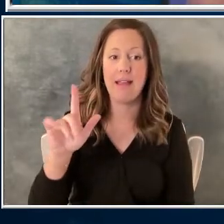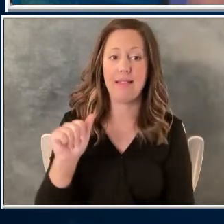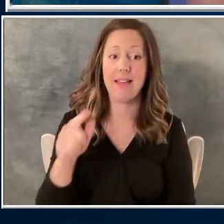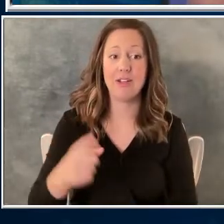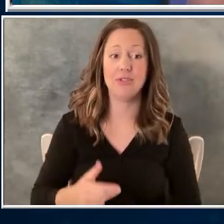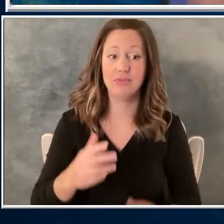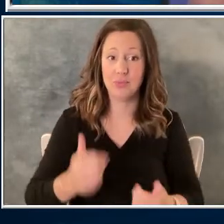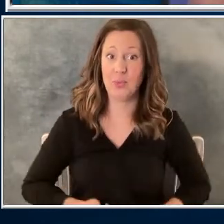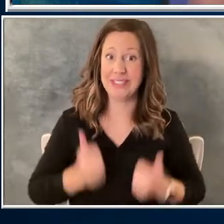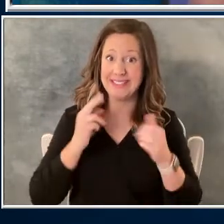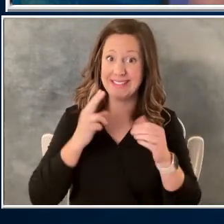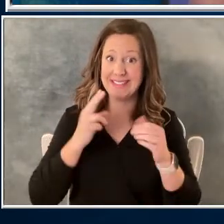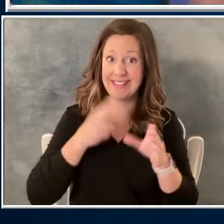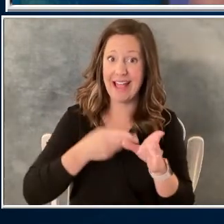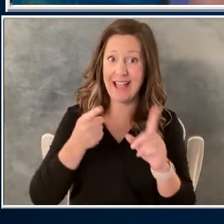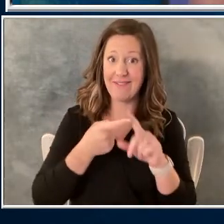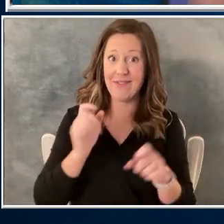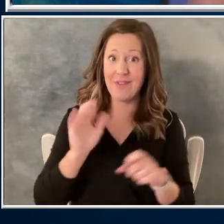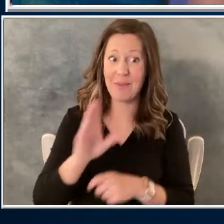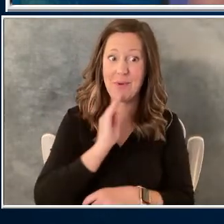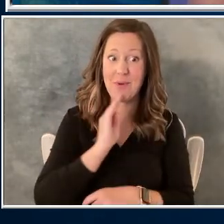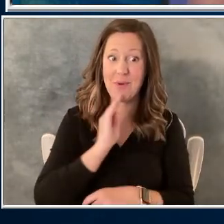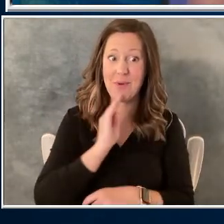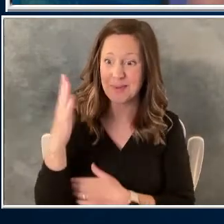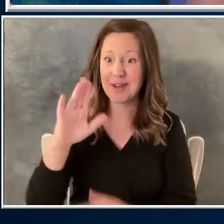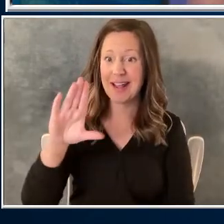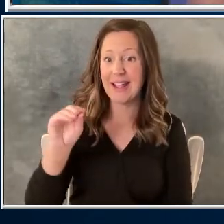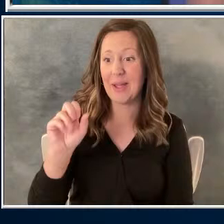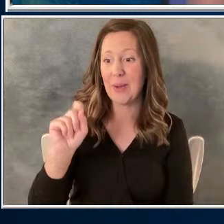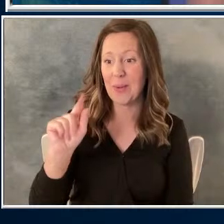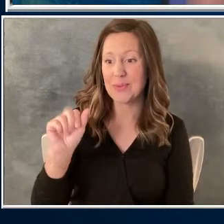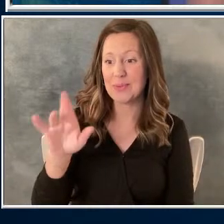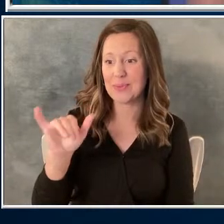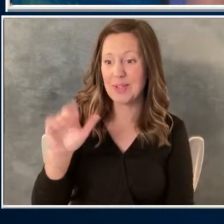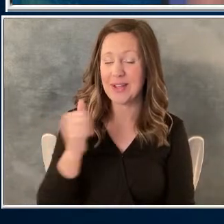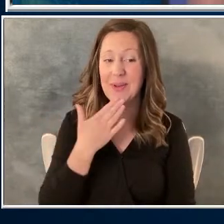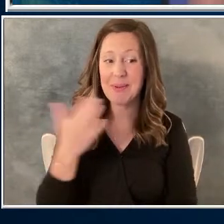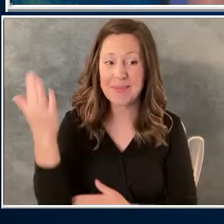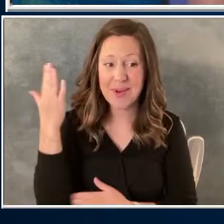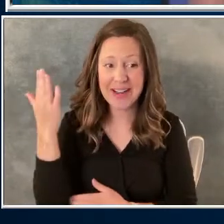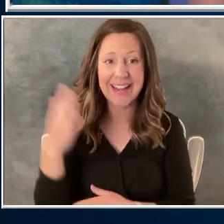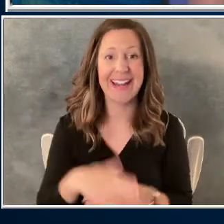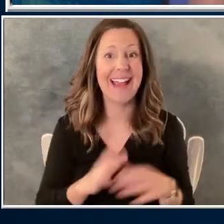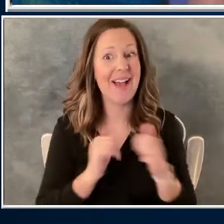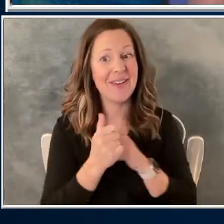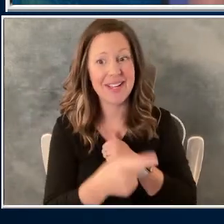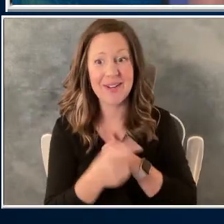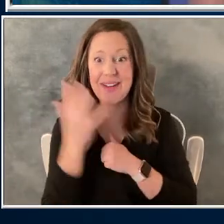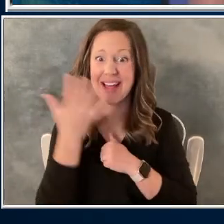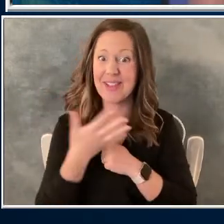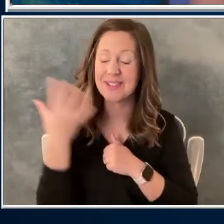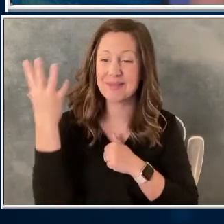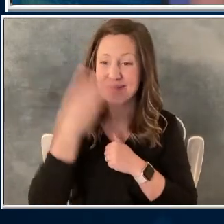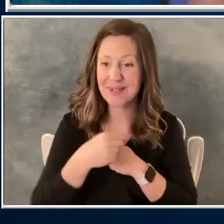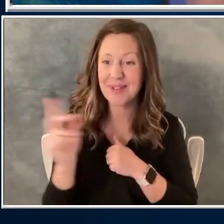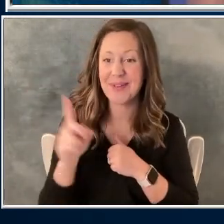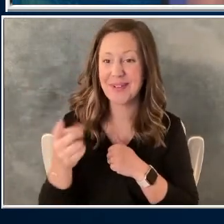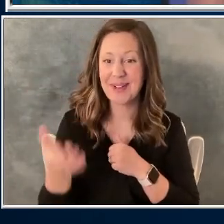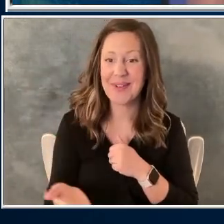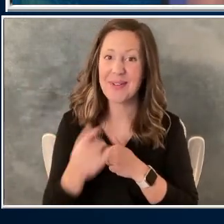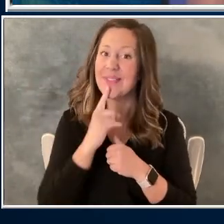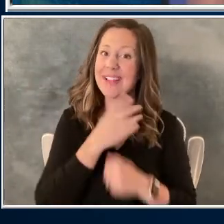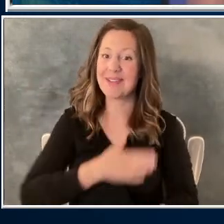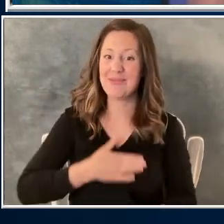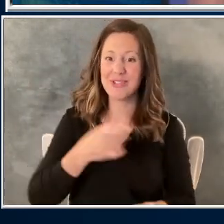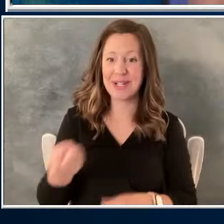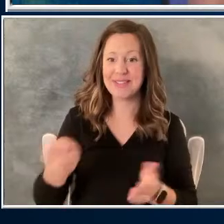Rica this morning. Good morning. Good morning. How are you? Great. Looks great where you are, and we just appreciate you getting up and sharing